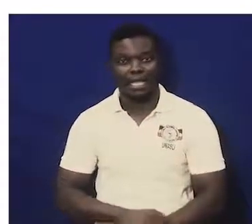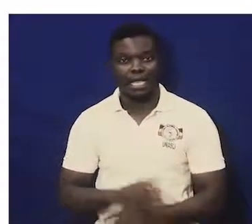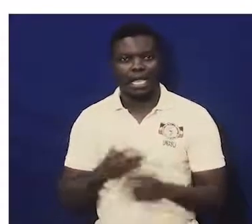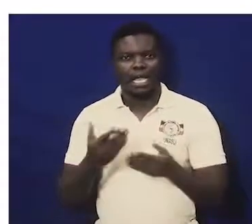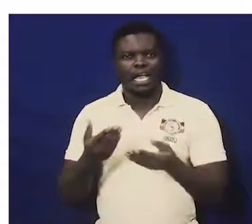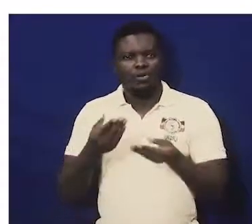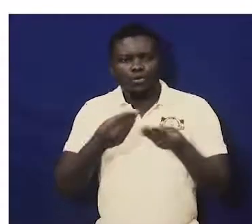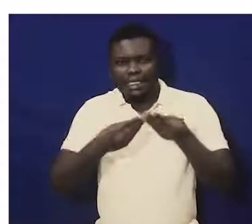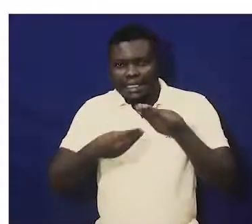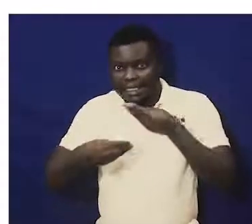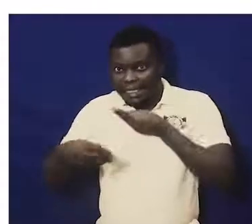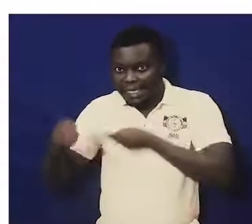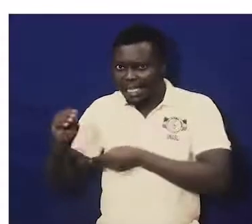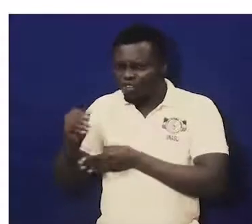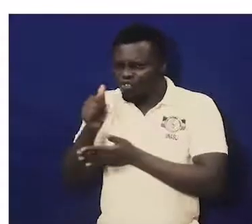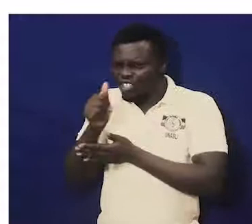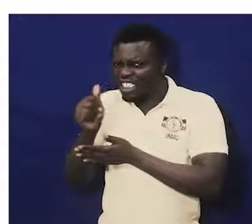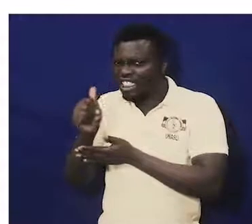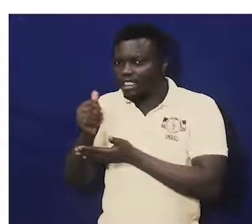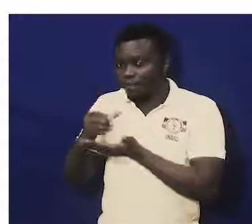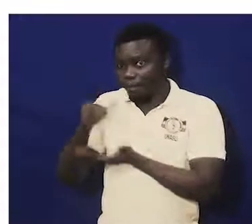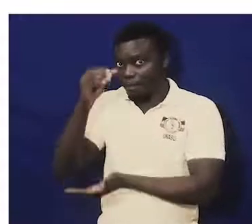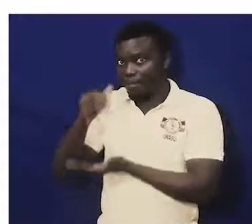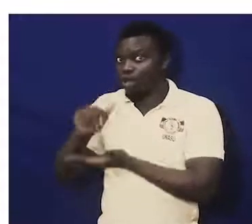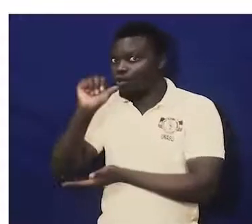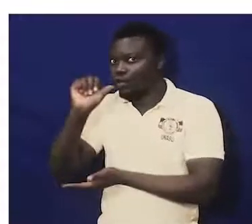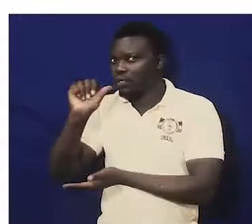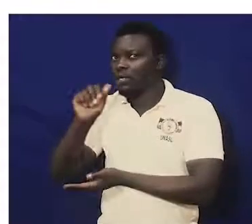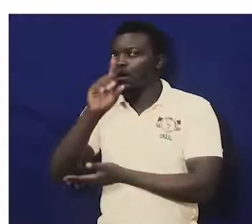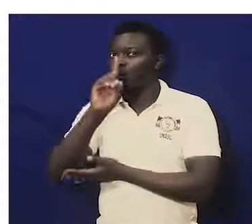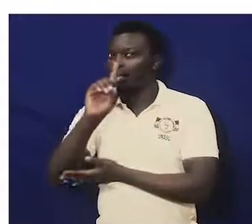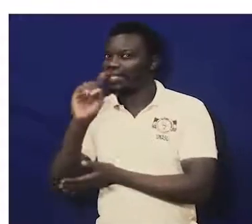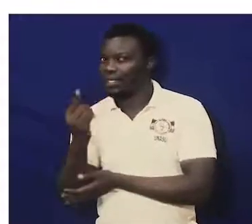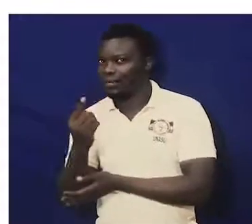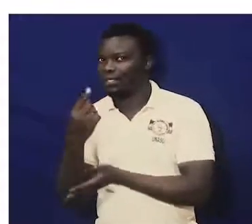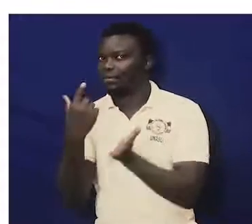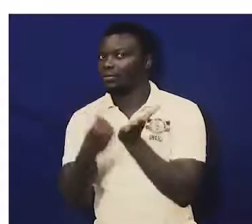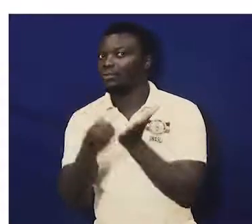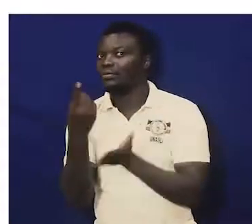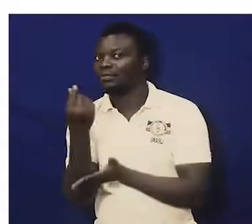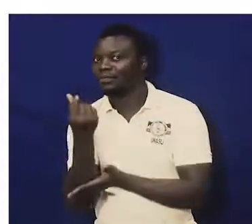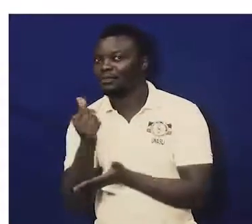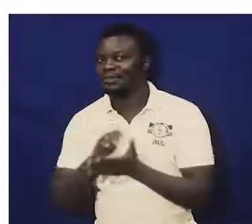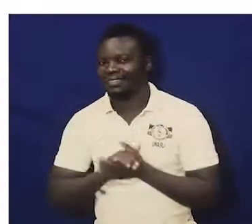He sold each bottle at 1,000 Uganda shillings.